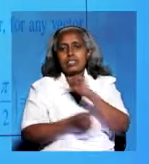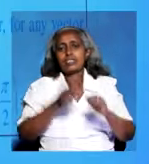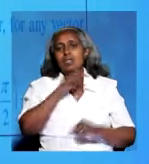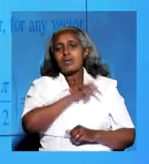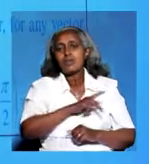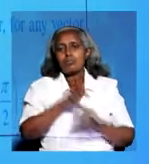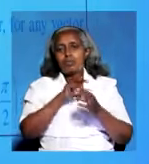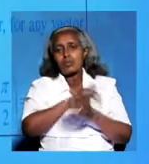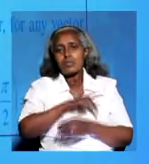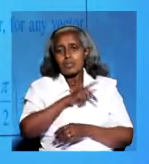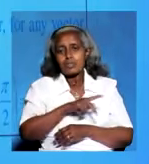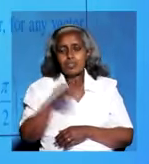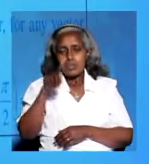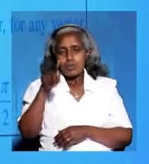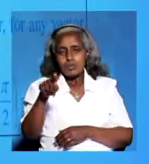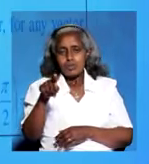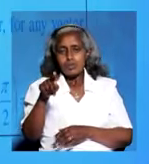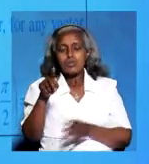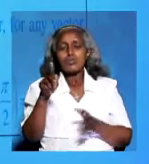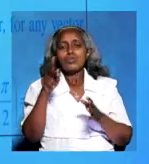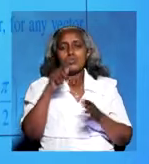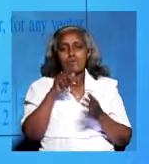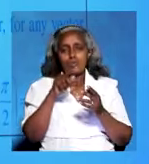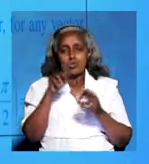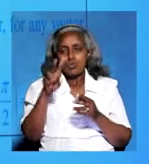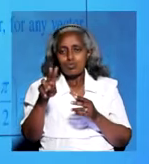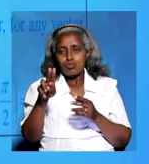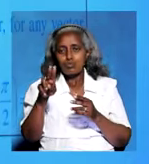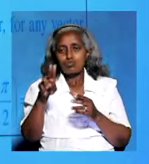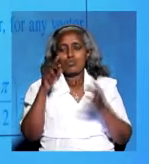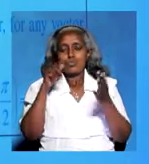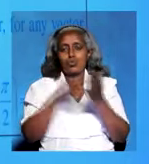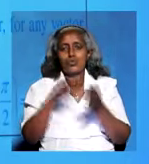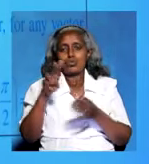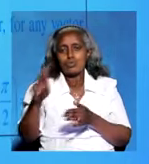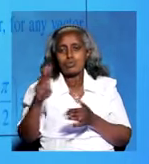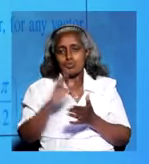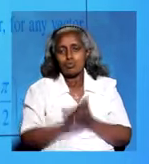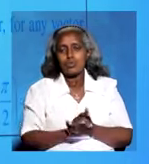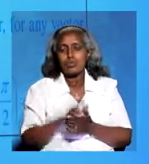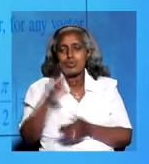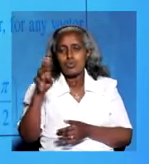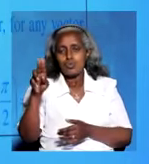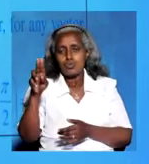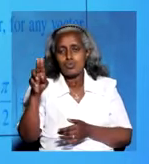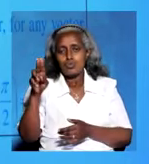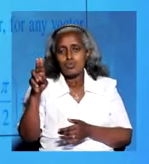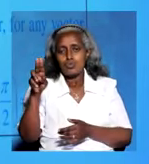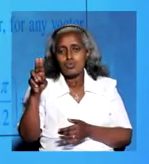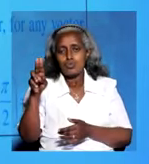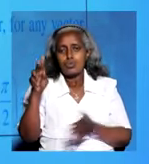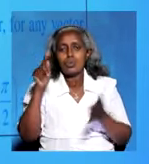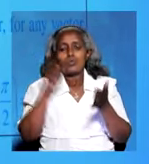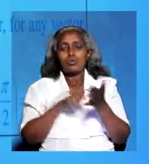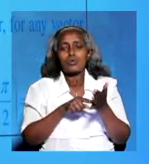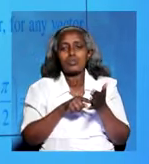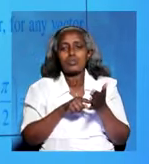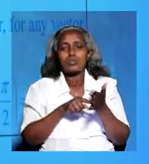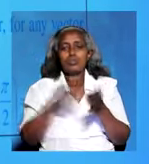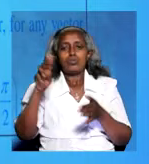property u dot u, u dot u, u